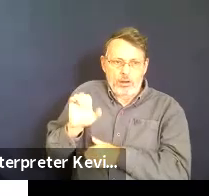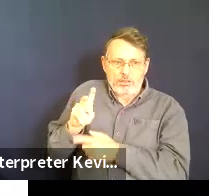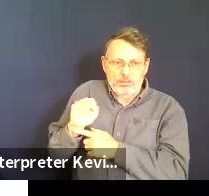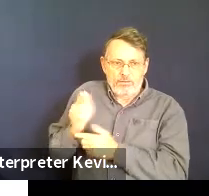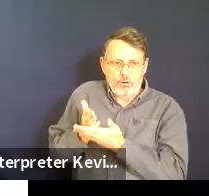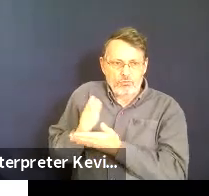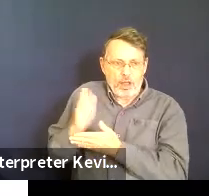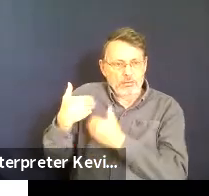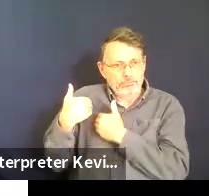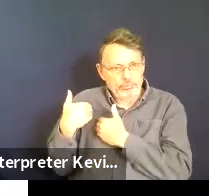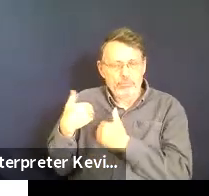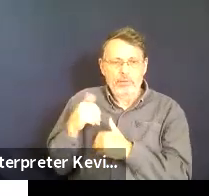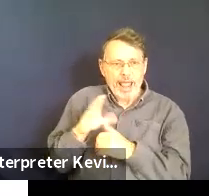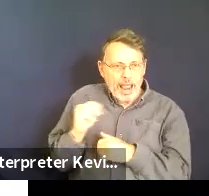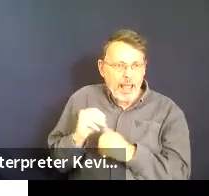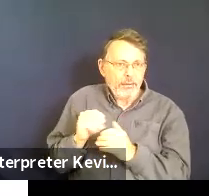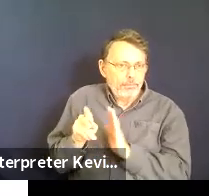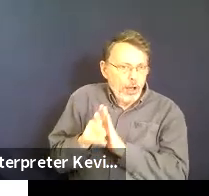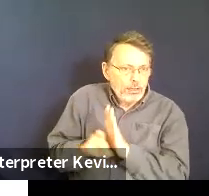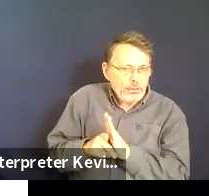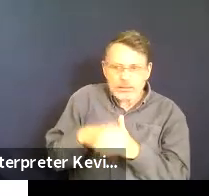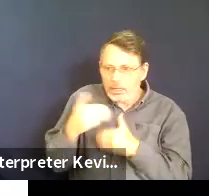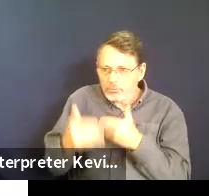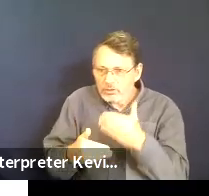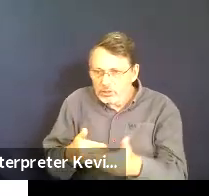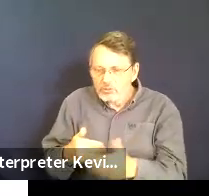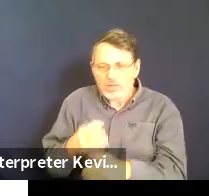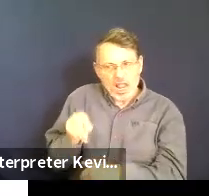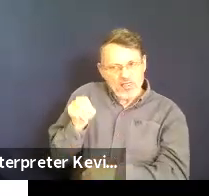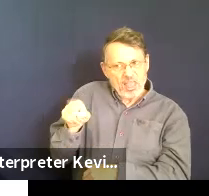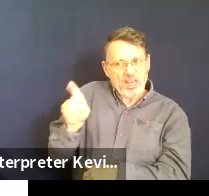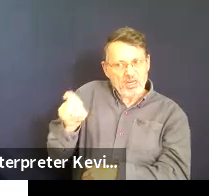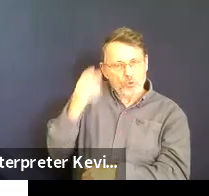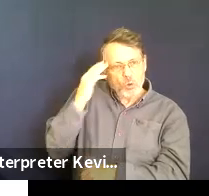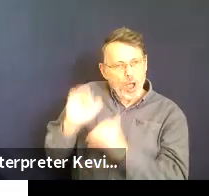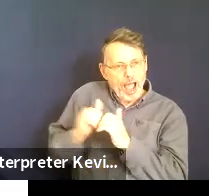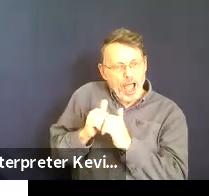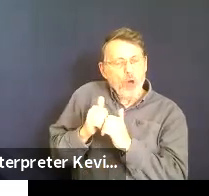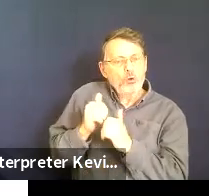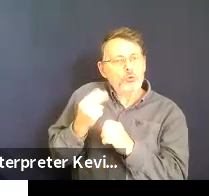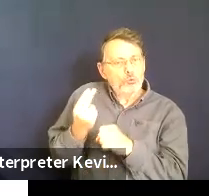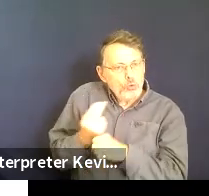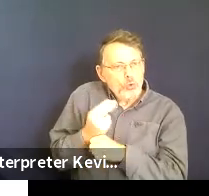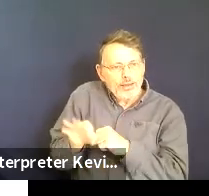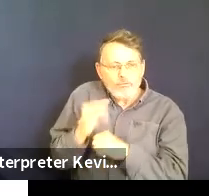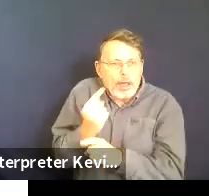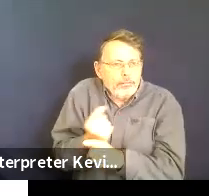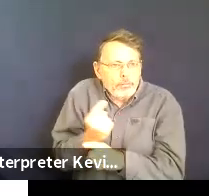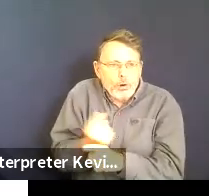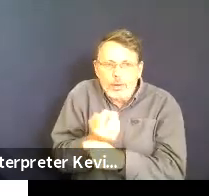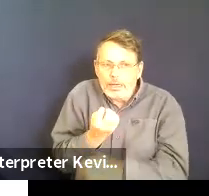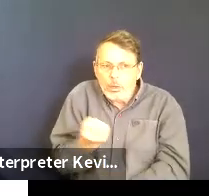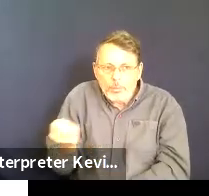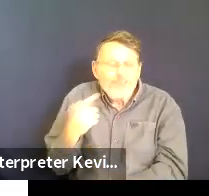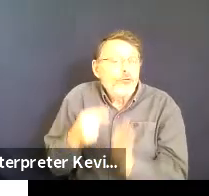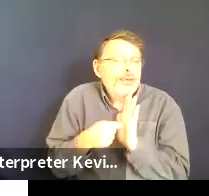entity's policies and procedures, and that the staff knows how to use and find needed equipment. So for